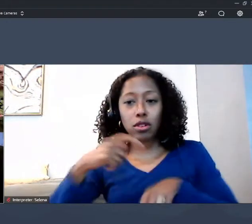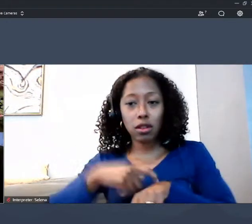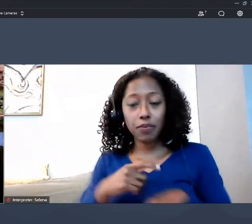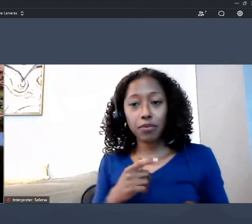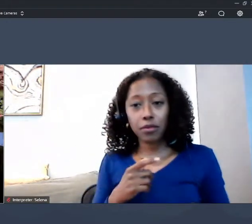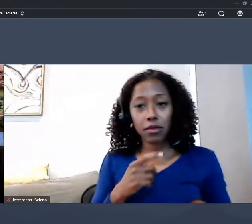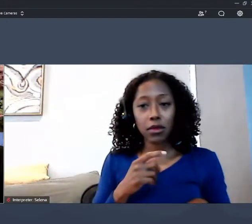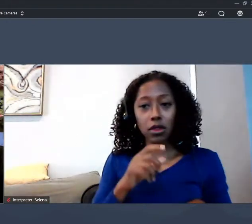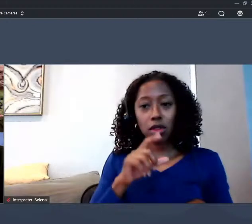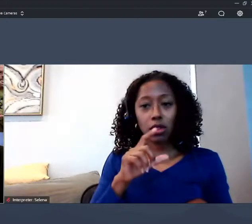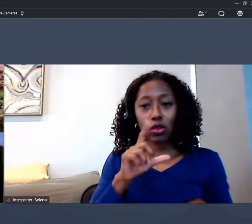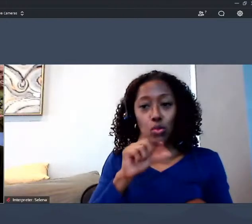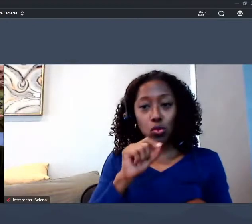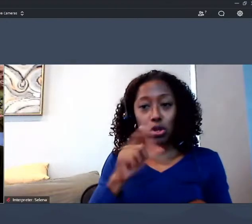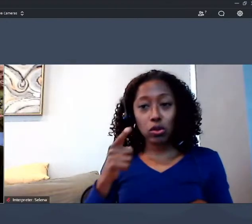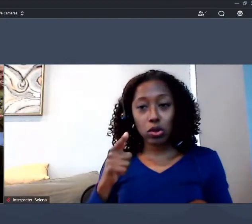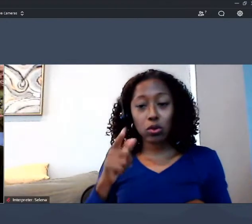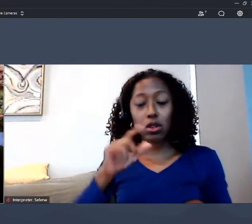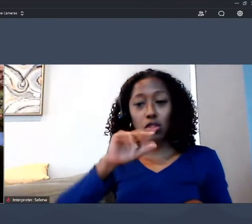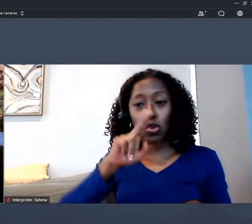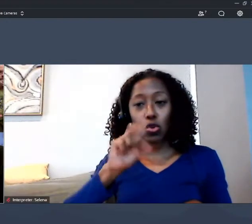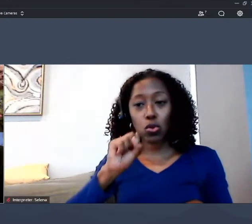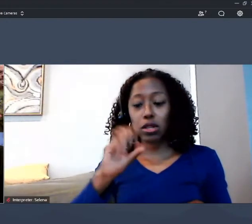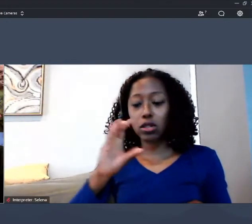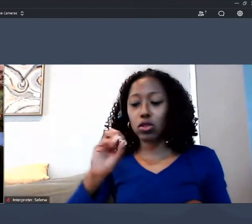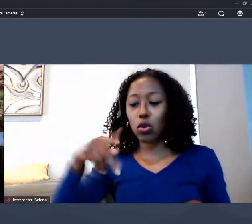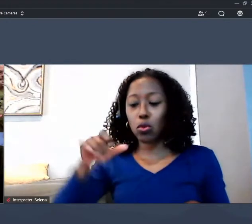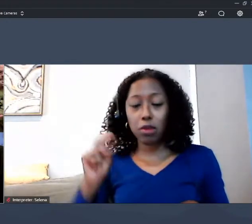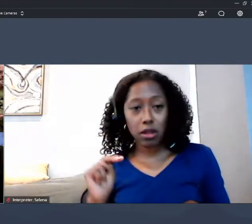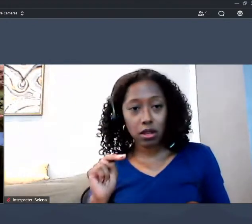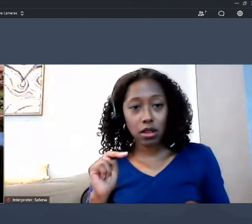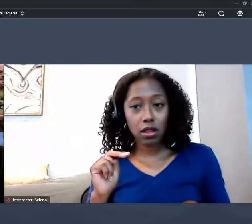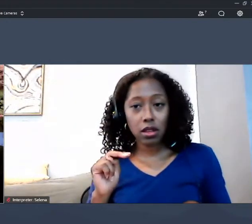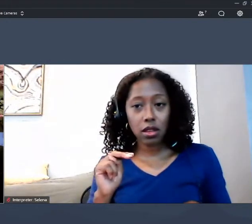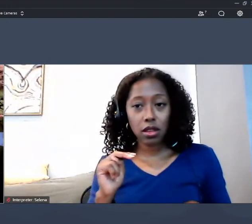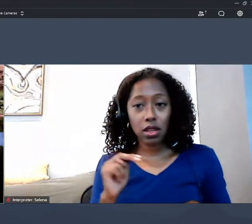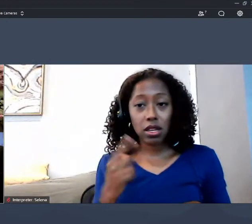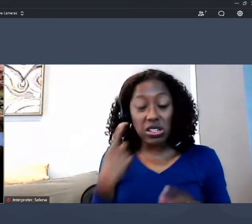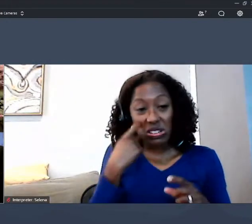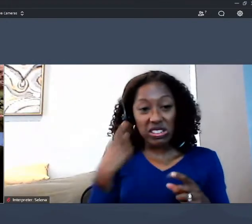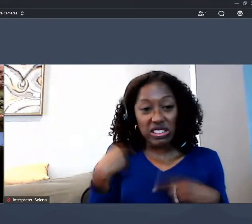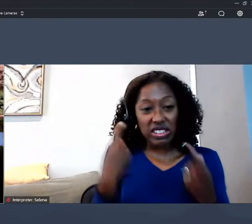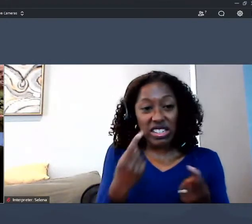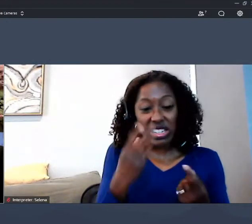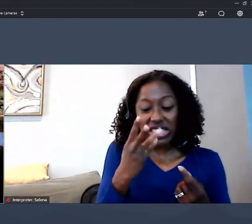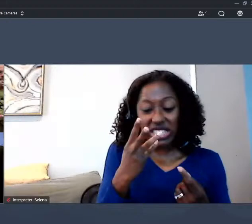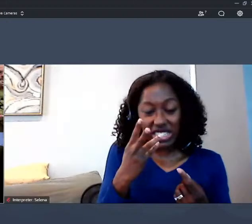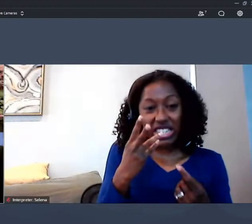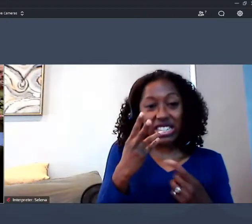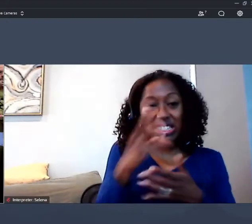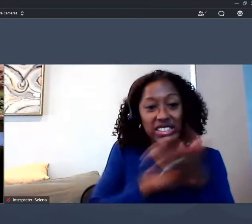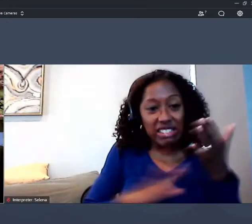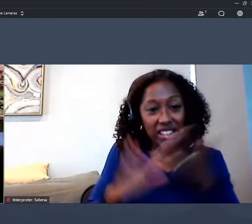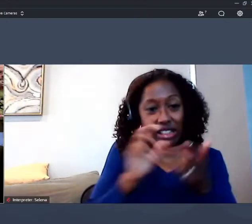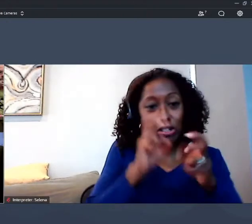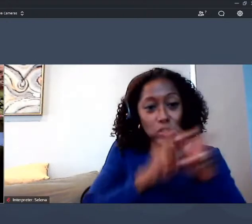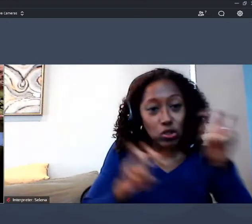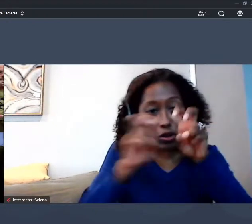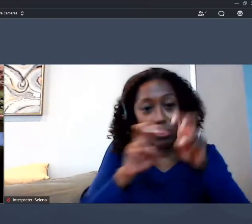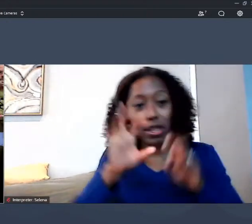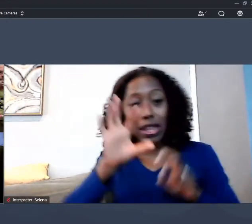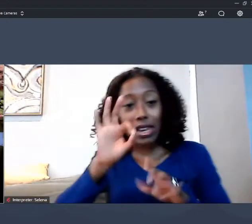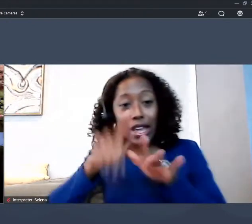2021 U.S. Women's Open. And whereas recently Rachel Heck has won 6 collegiate tournaments and 9 starts, including the NCAA